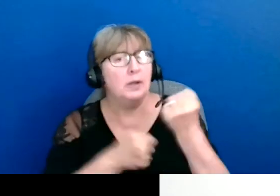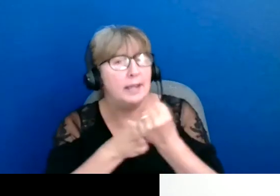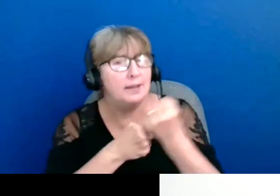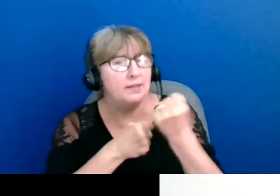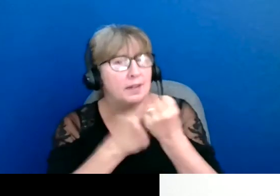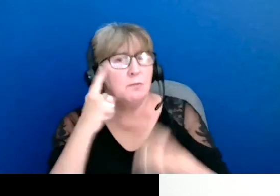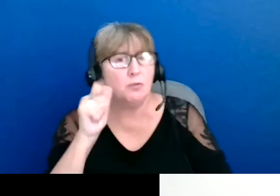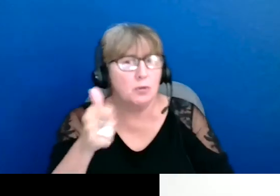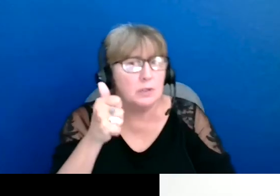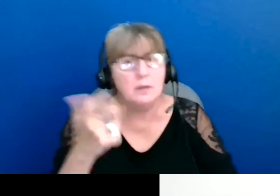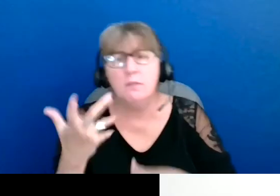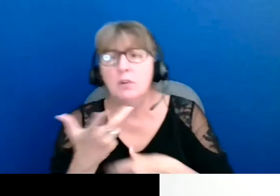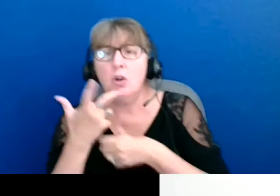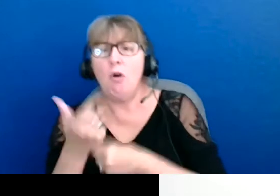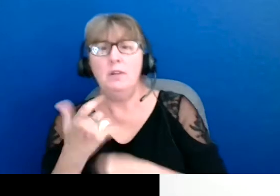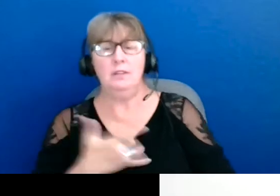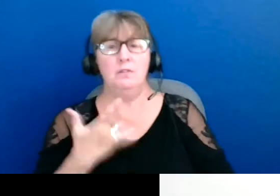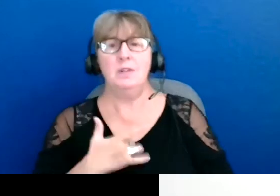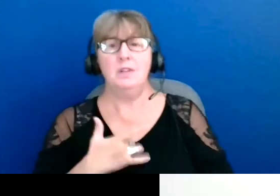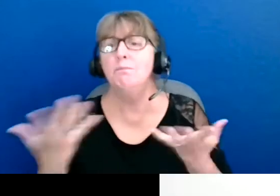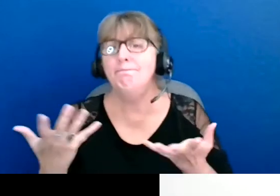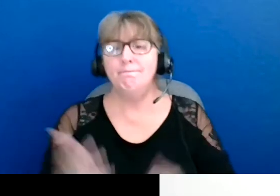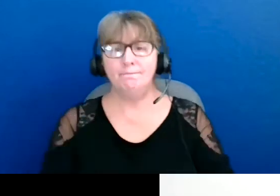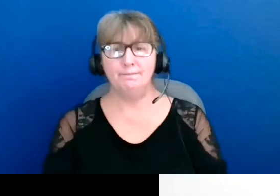sort of confidence does that take?